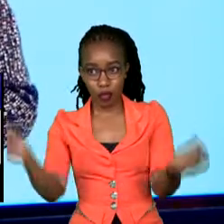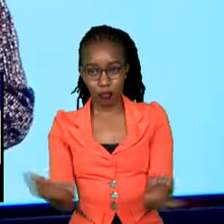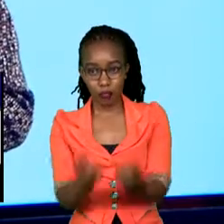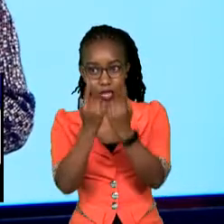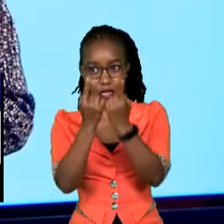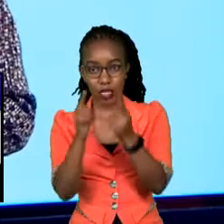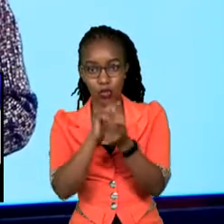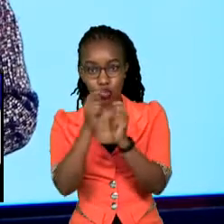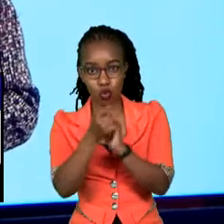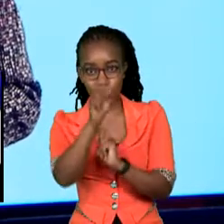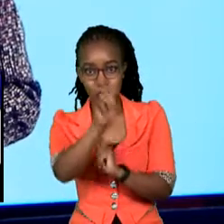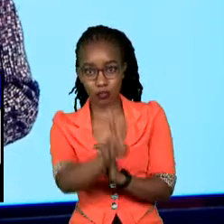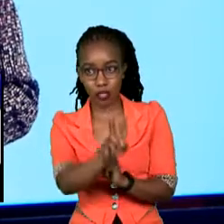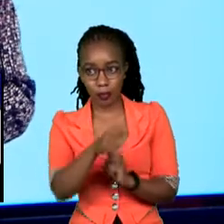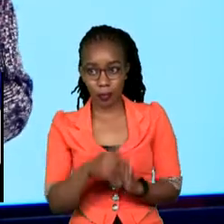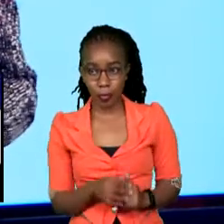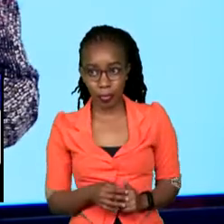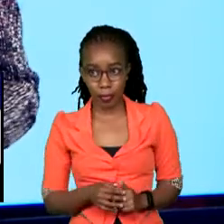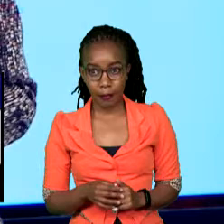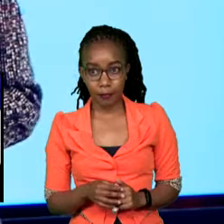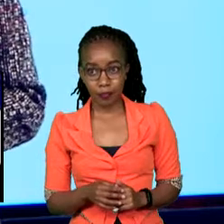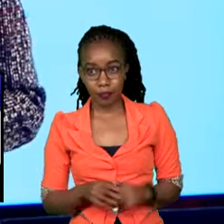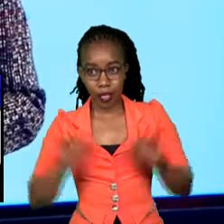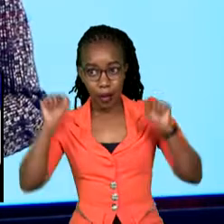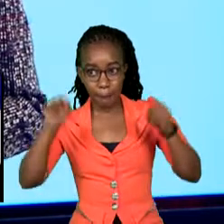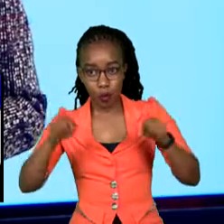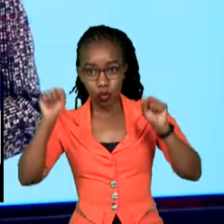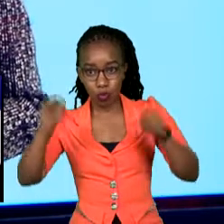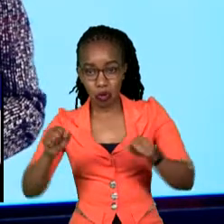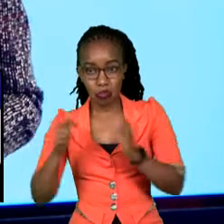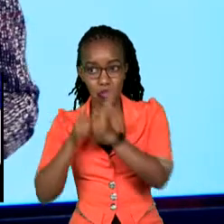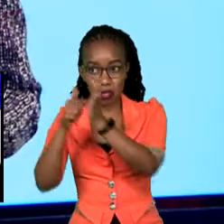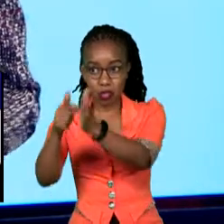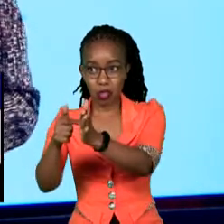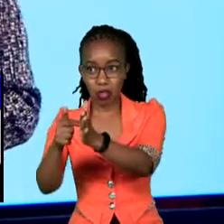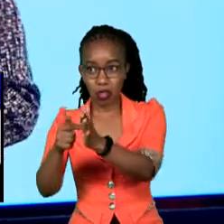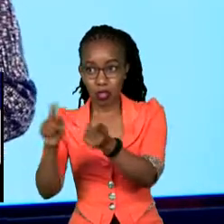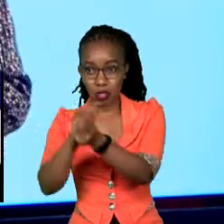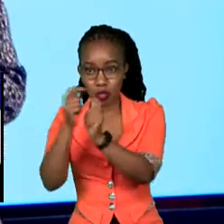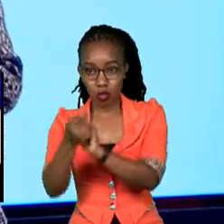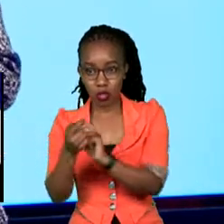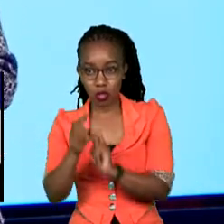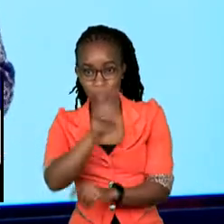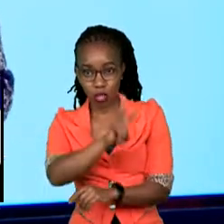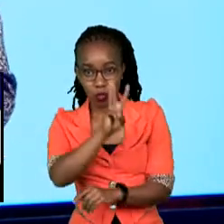live on Switch TV. And you'll also be able to stream it on the Switch website,